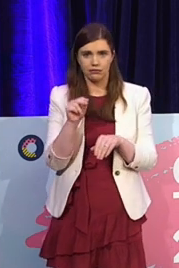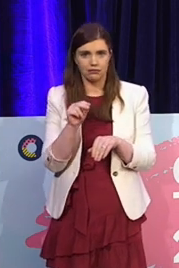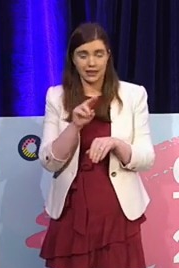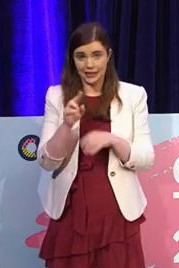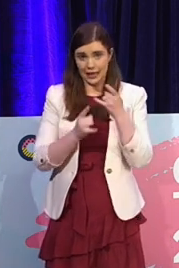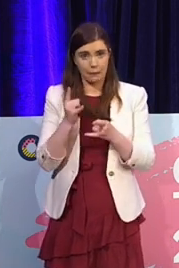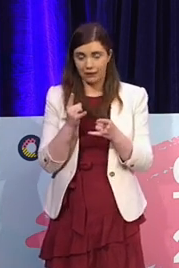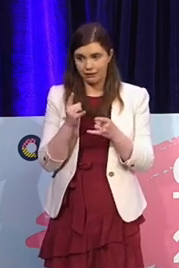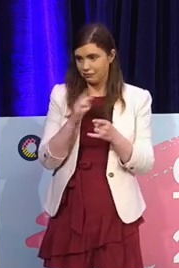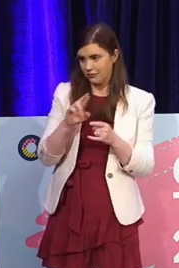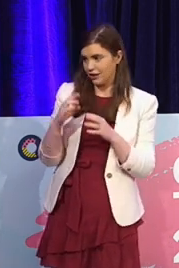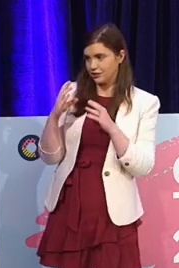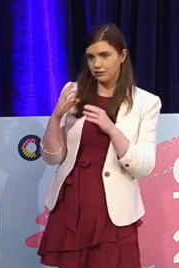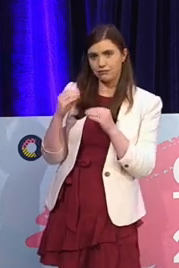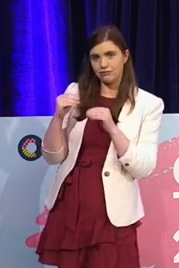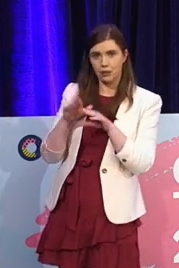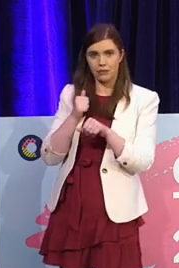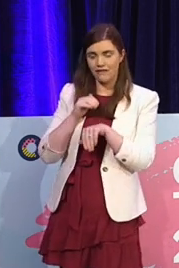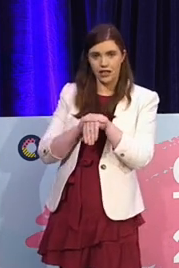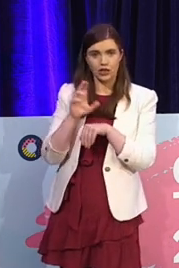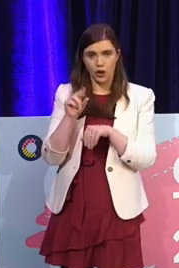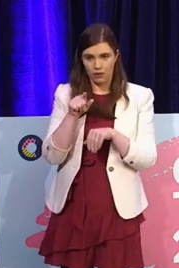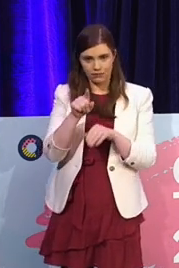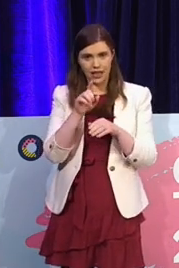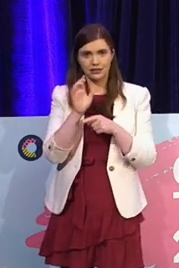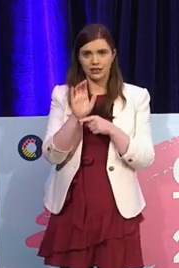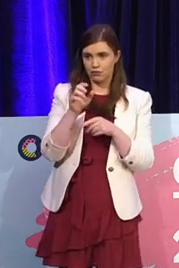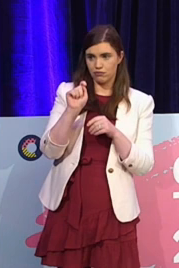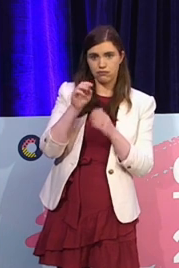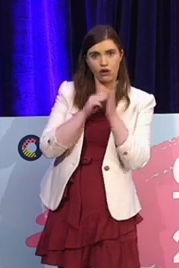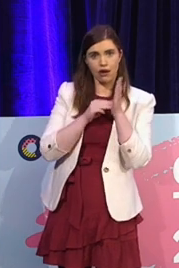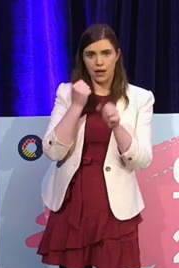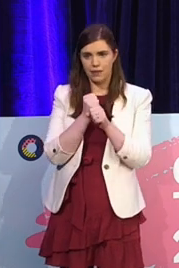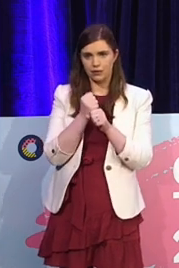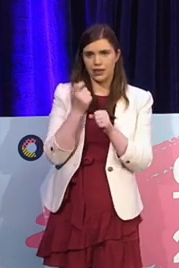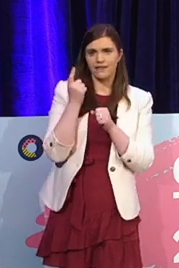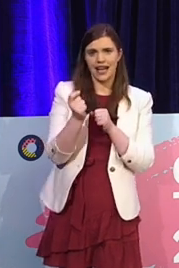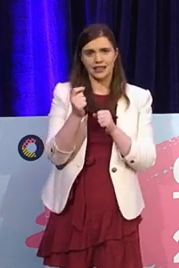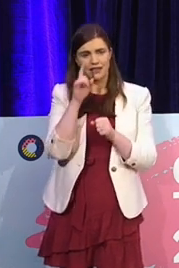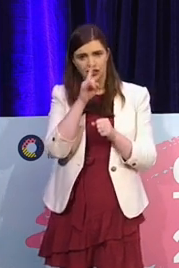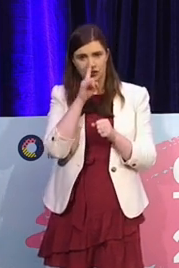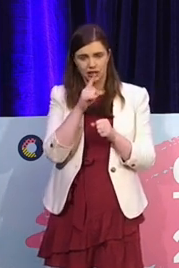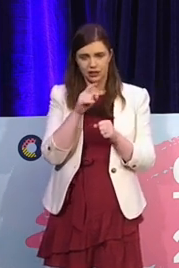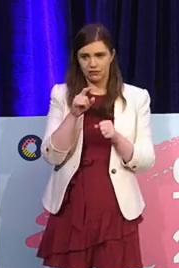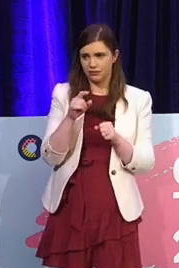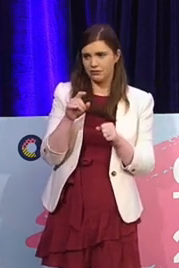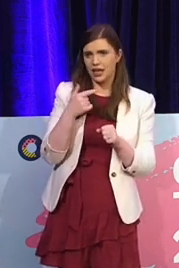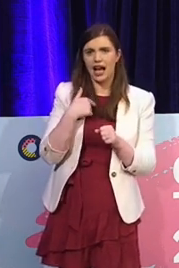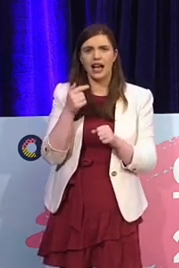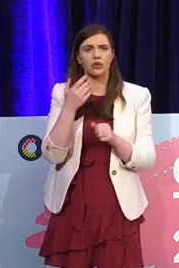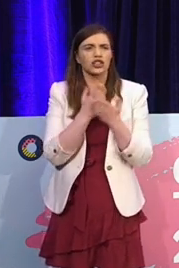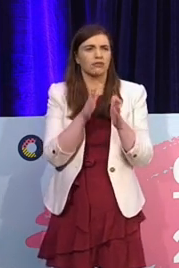happened. See, the documentary was about fast fashion. Now, I knew a little bit about it before. You know, there was a shop or two I